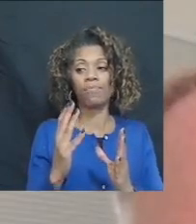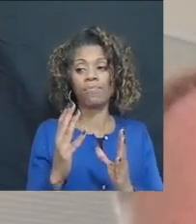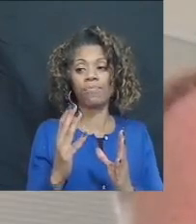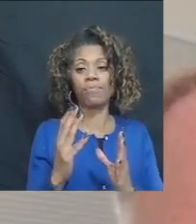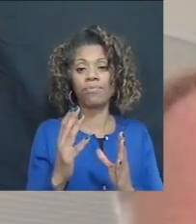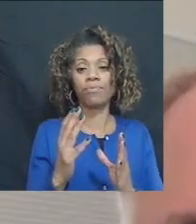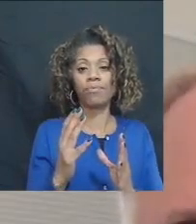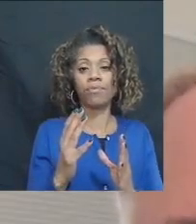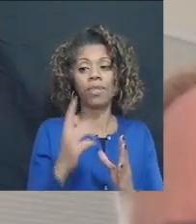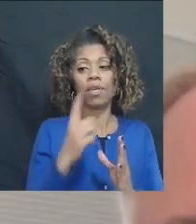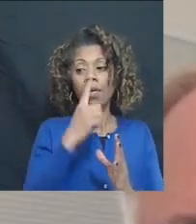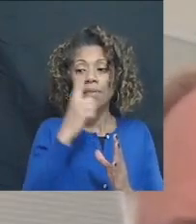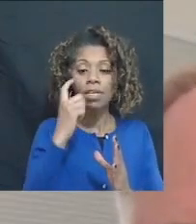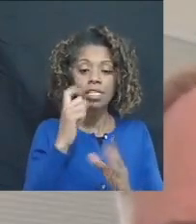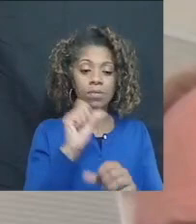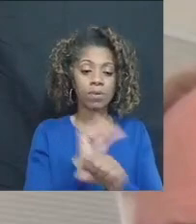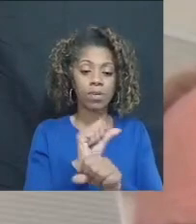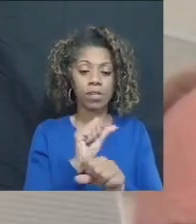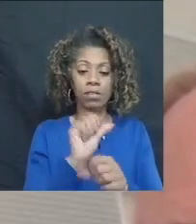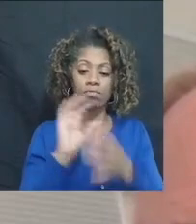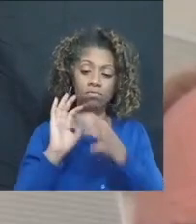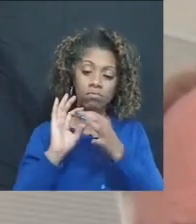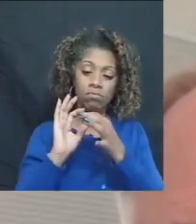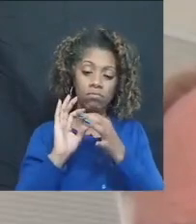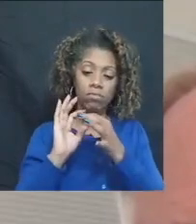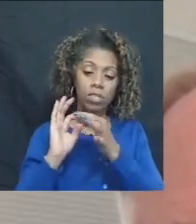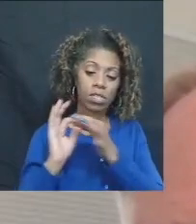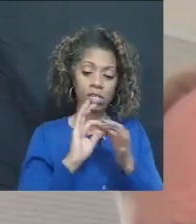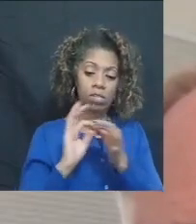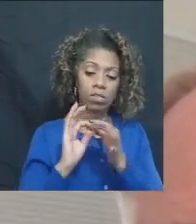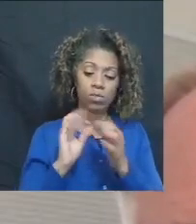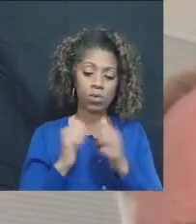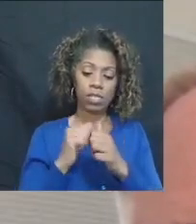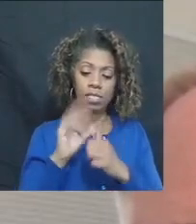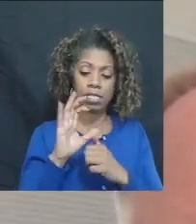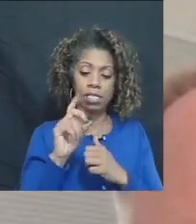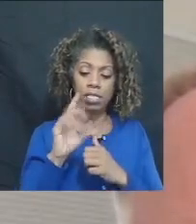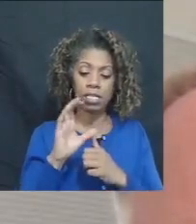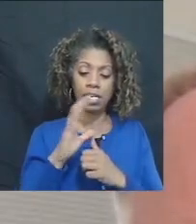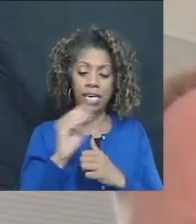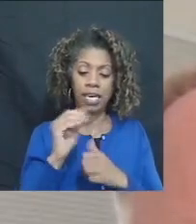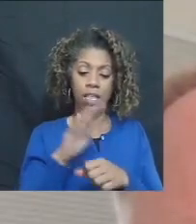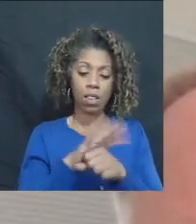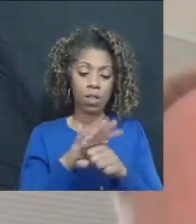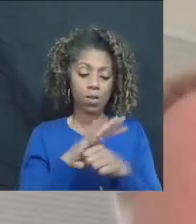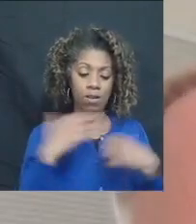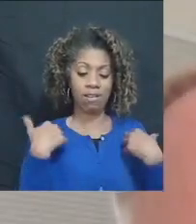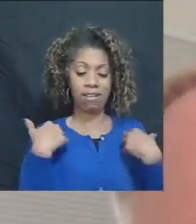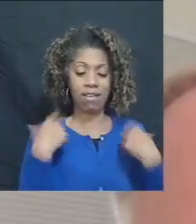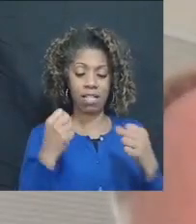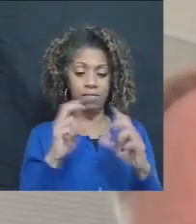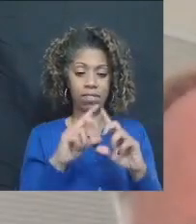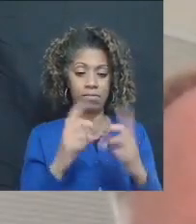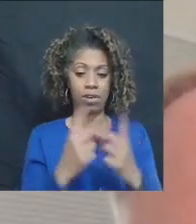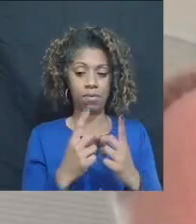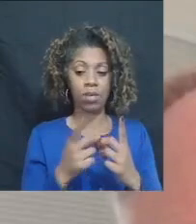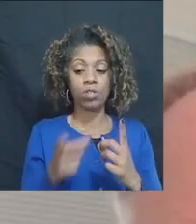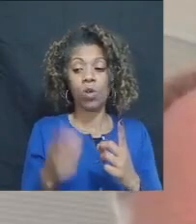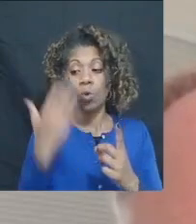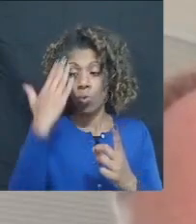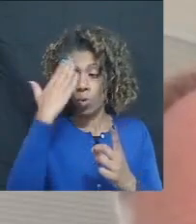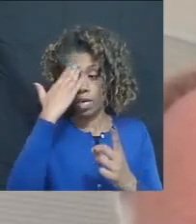so closely with CDC and our local health departments, we know where the government funding is going, mm-hmm. and we can use then